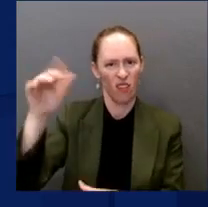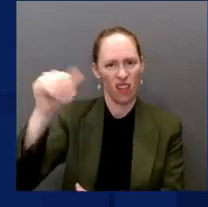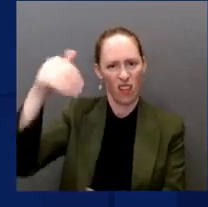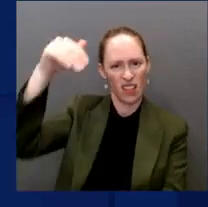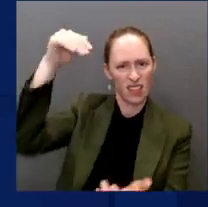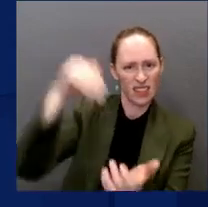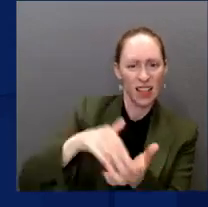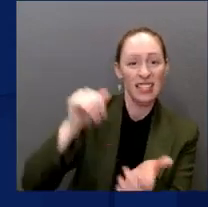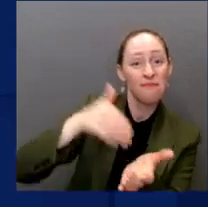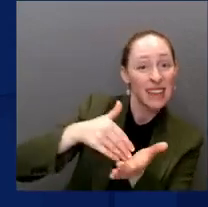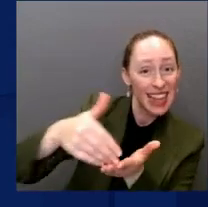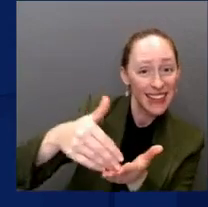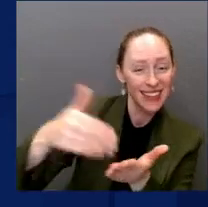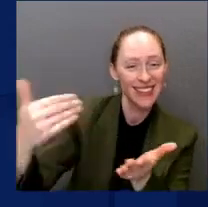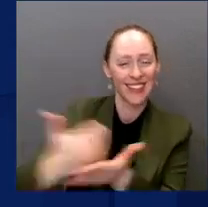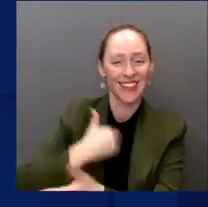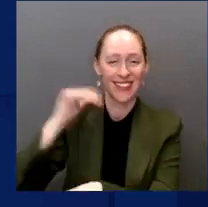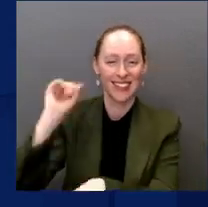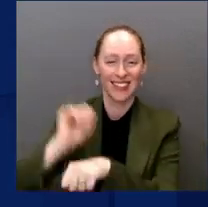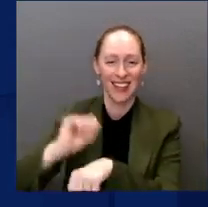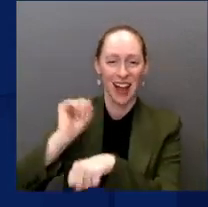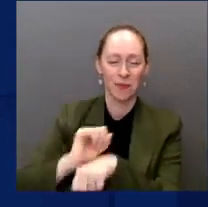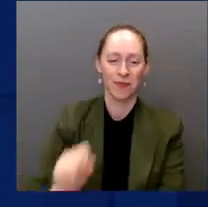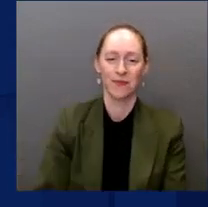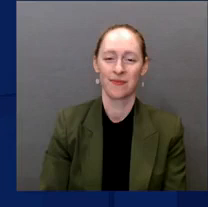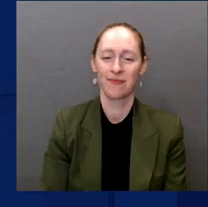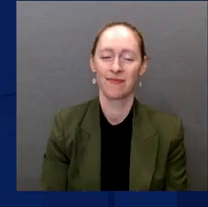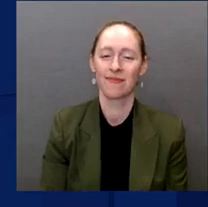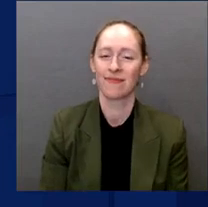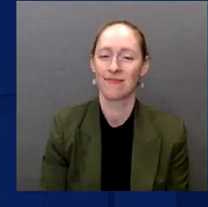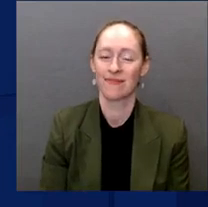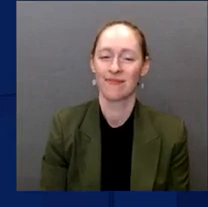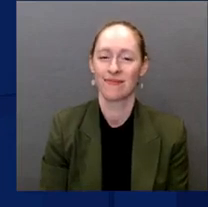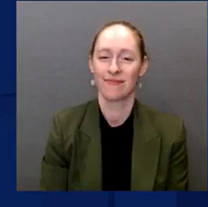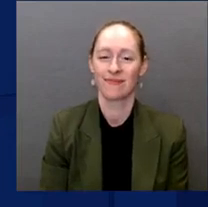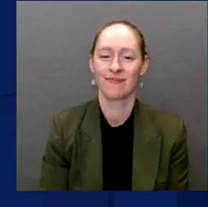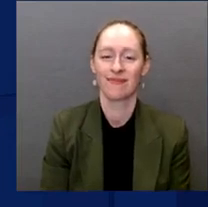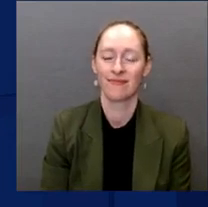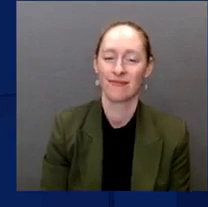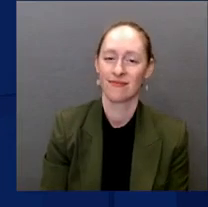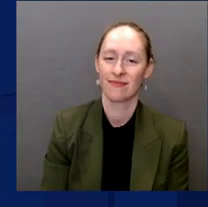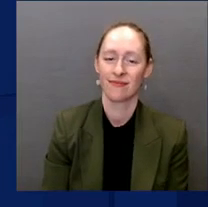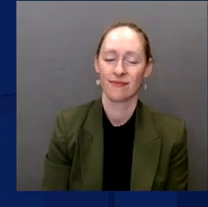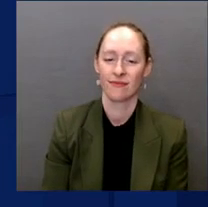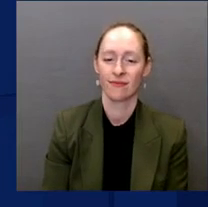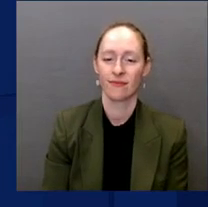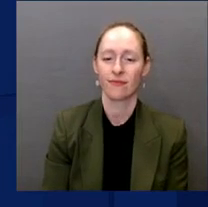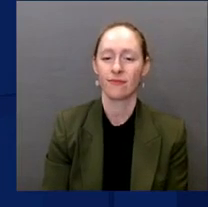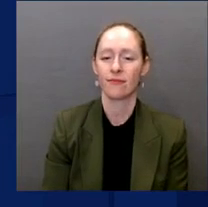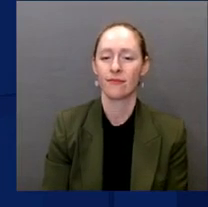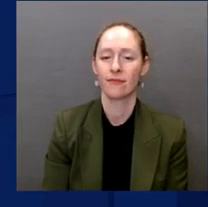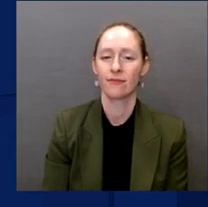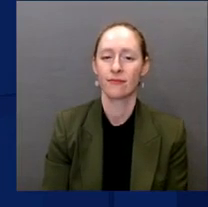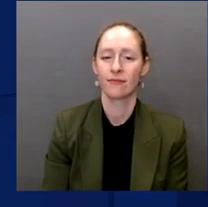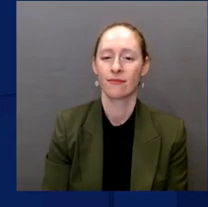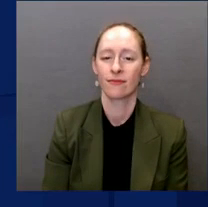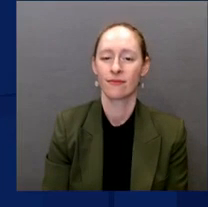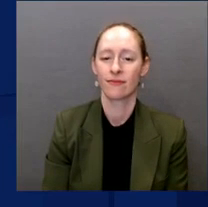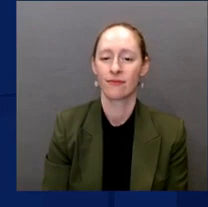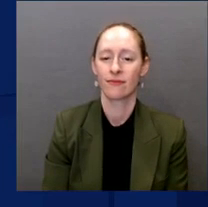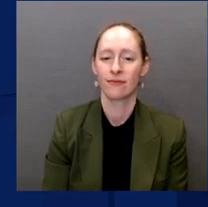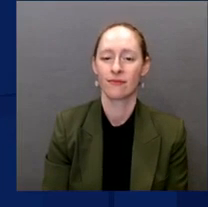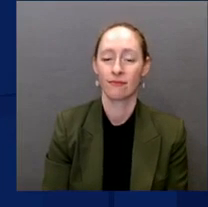history. We kept the key price of the piece of the American Rescue Plan is the expanded